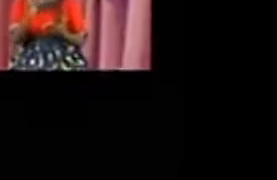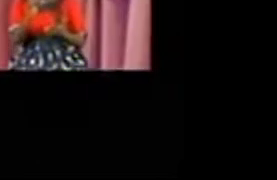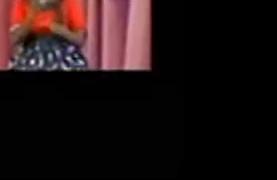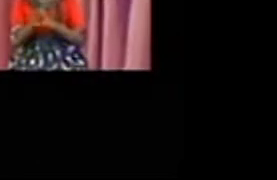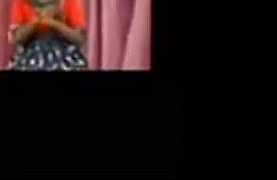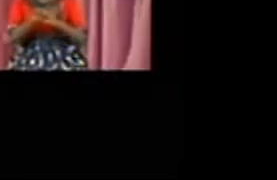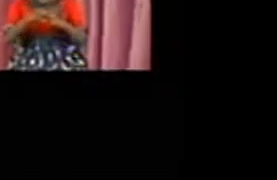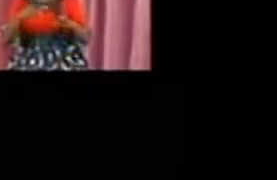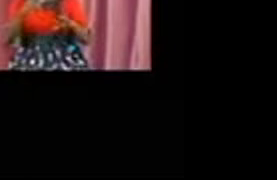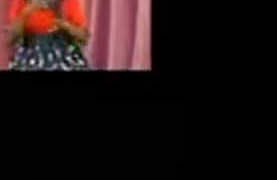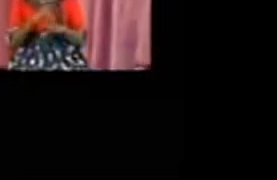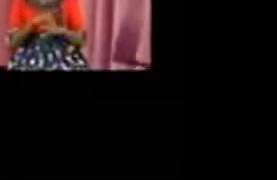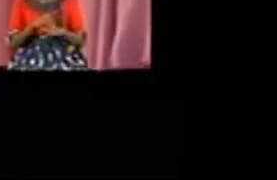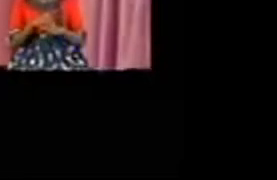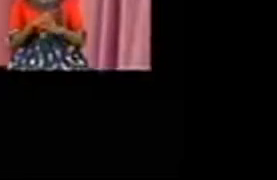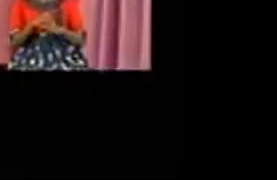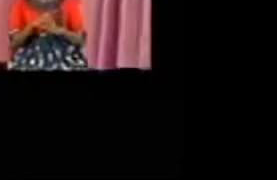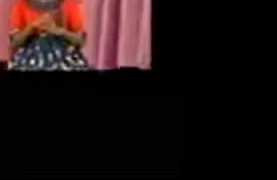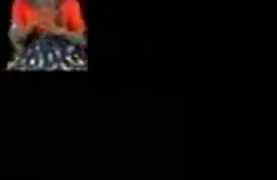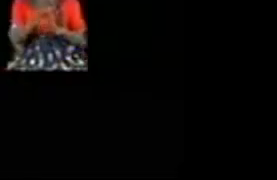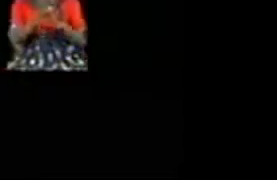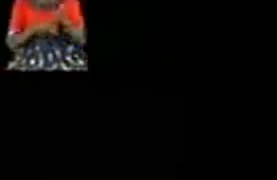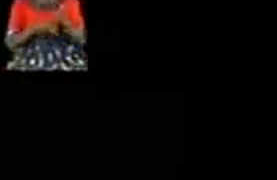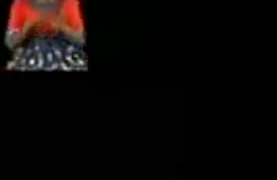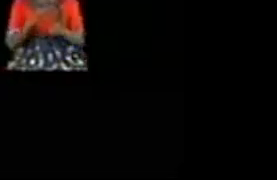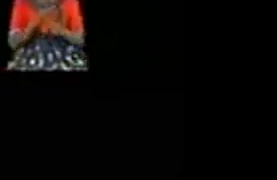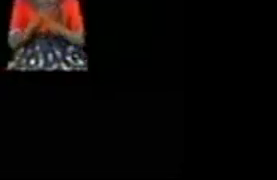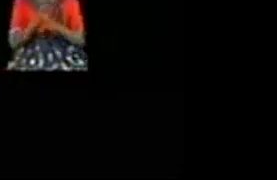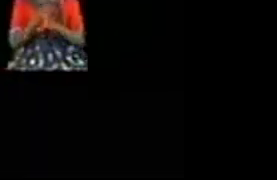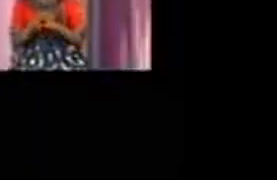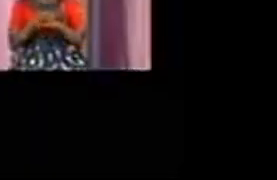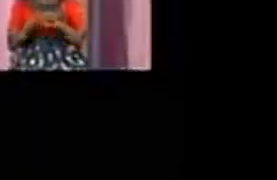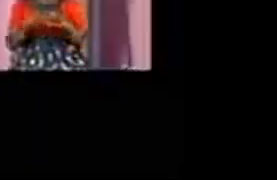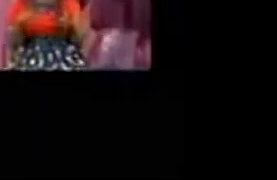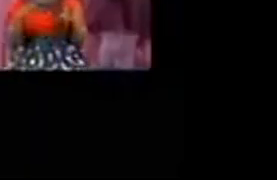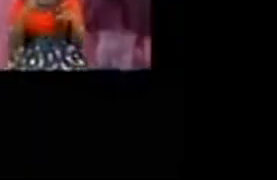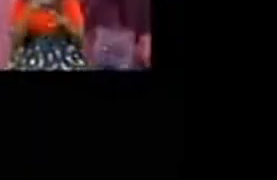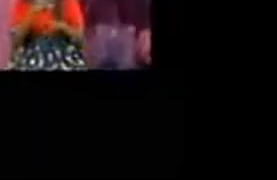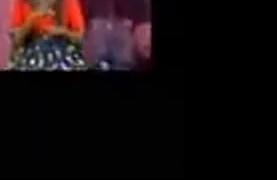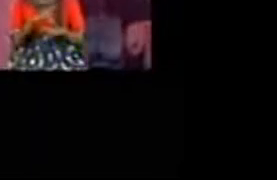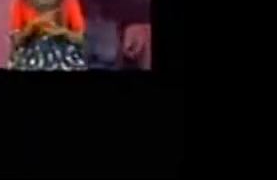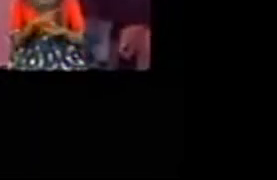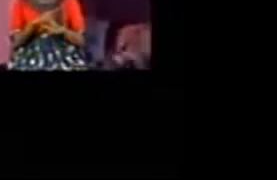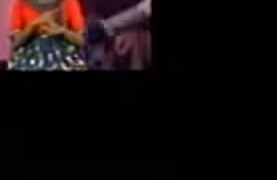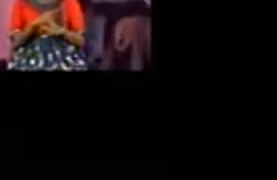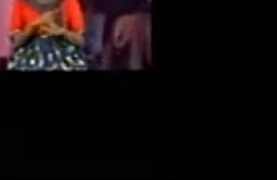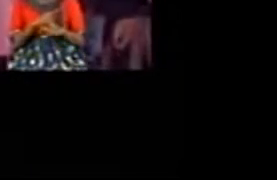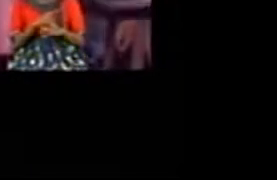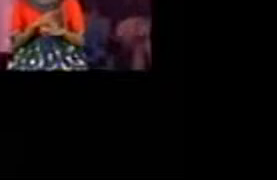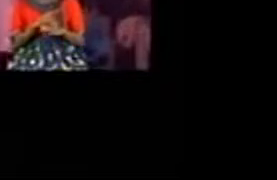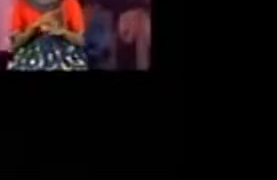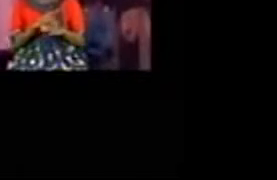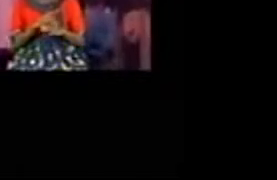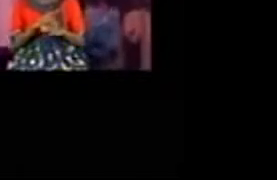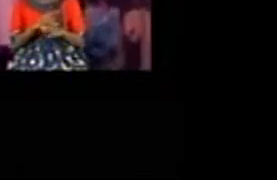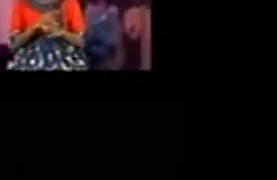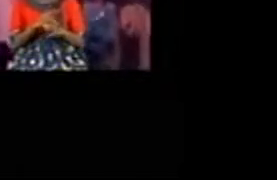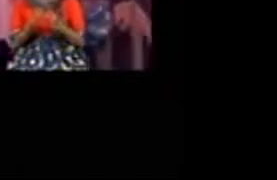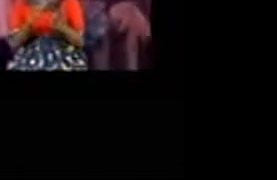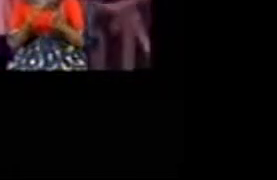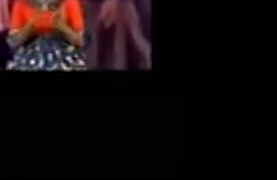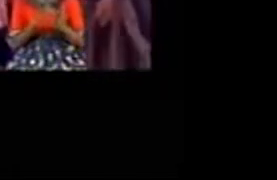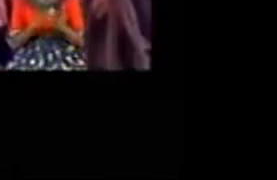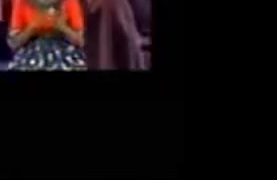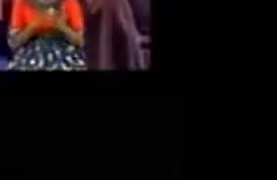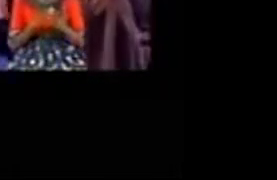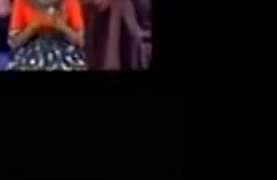freedom. So much freedom. So much freedom. Now your prayers are heard. Prayers are heard. Not is too